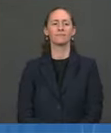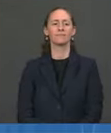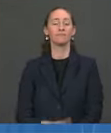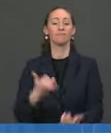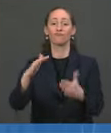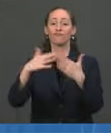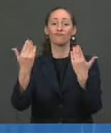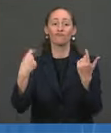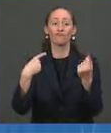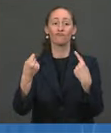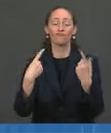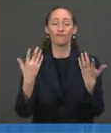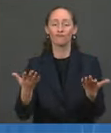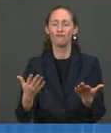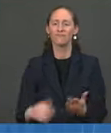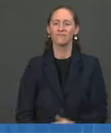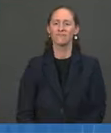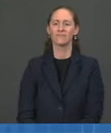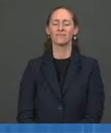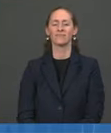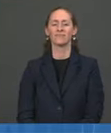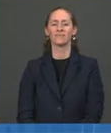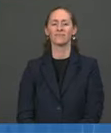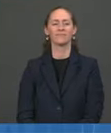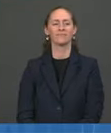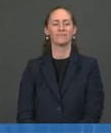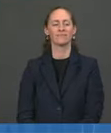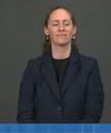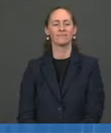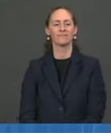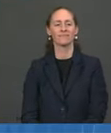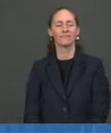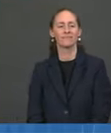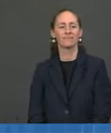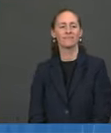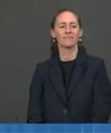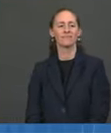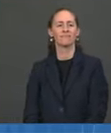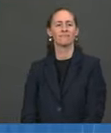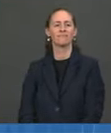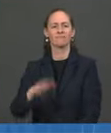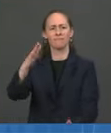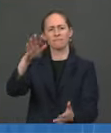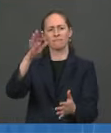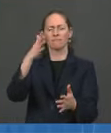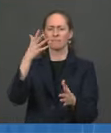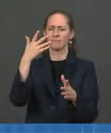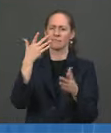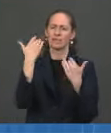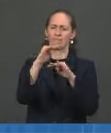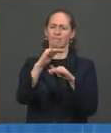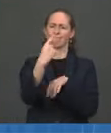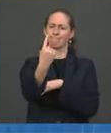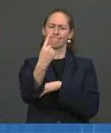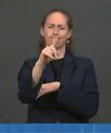Kevin? Thanks, Jeff. And a reminder, please keep your questions to one question. First,